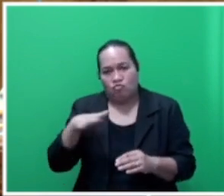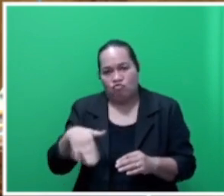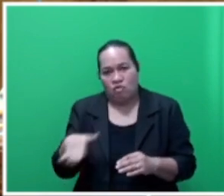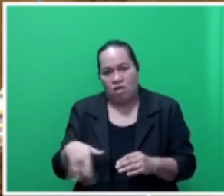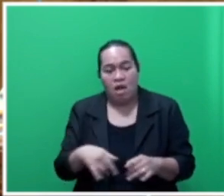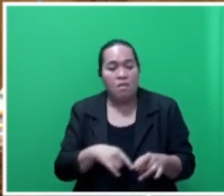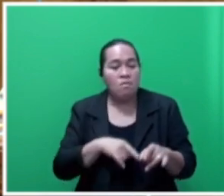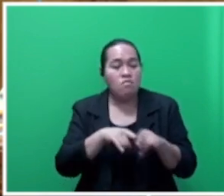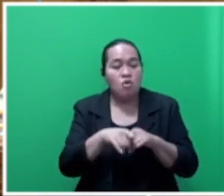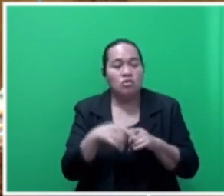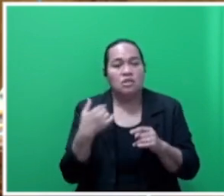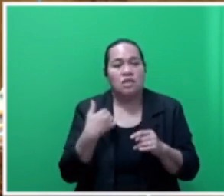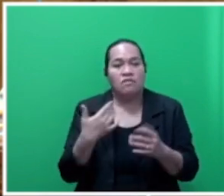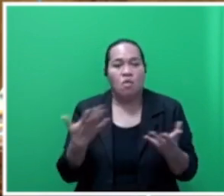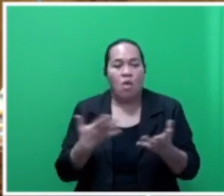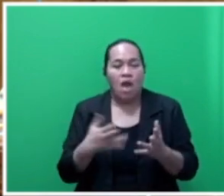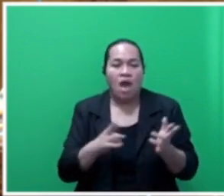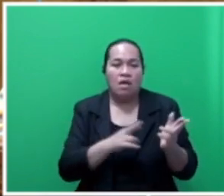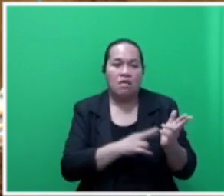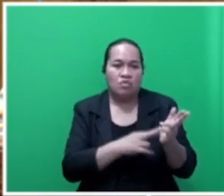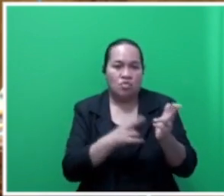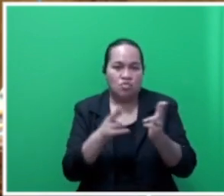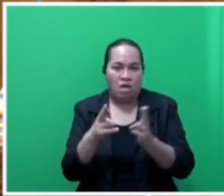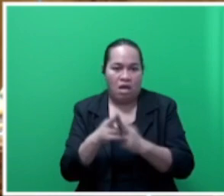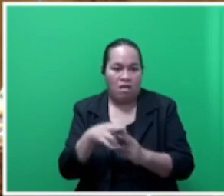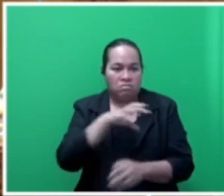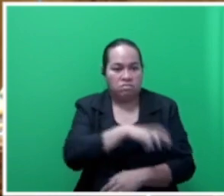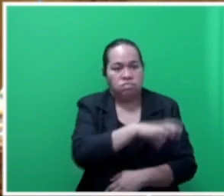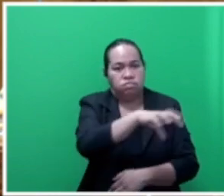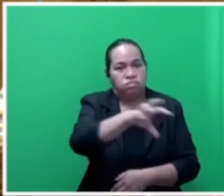reside in our rural areas